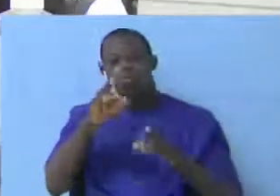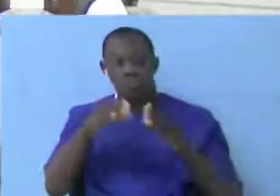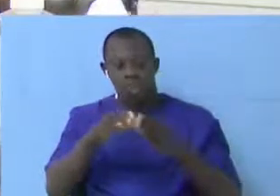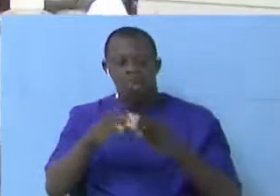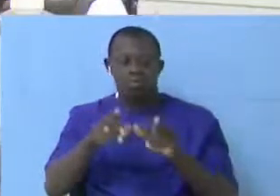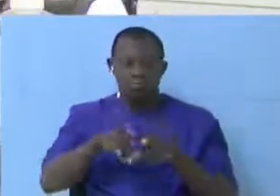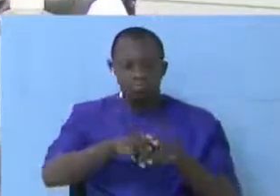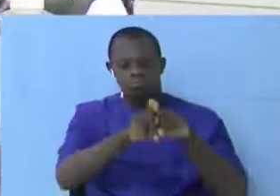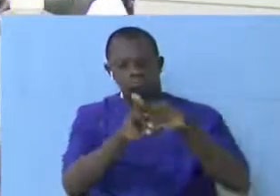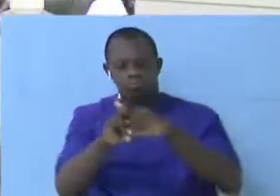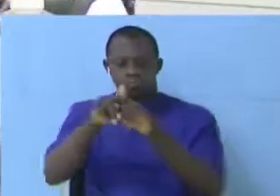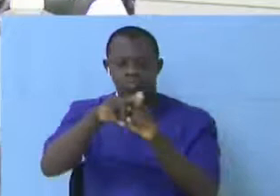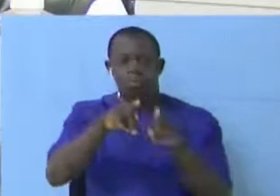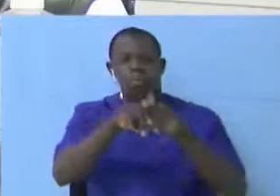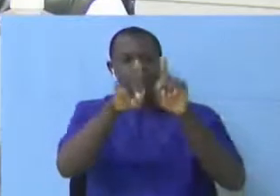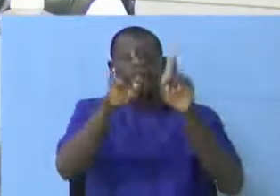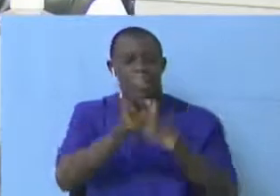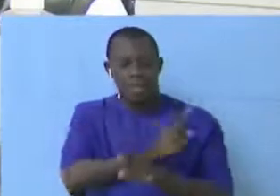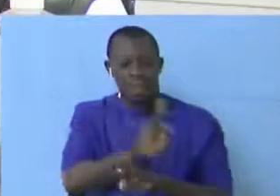said, I follow the news.